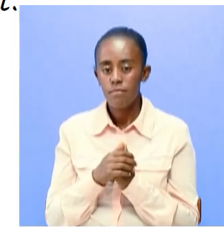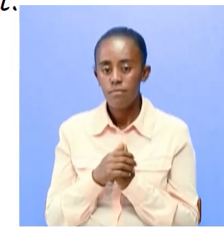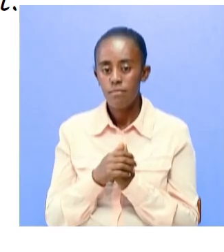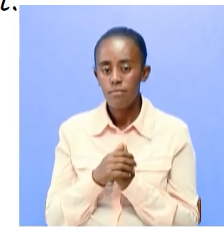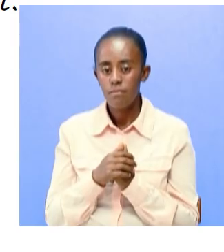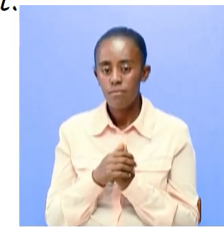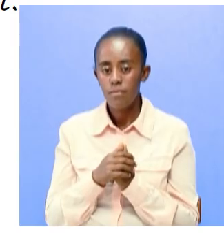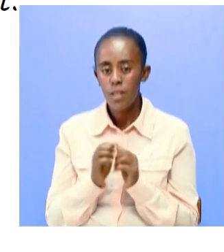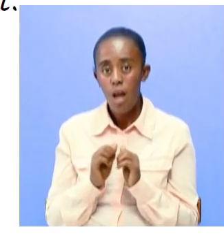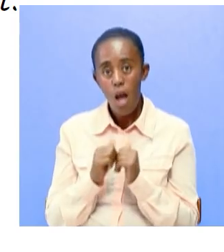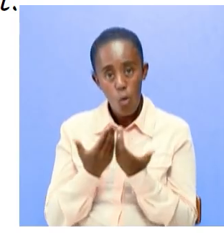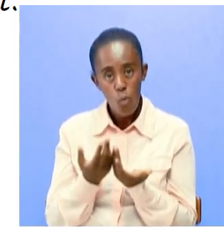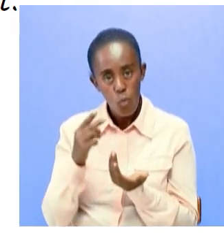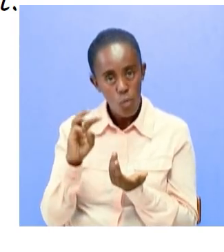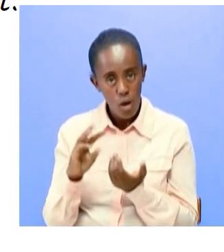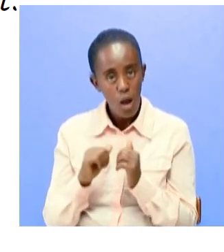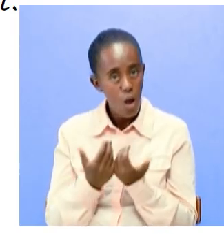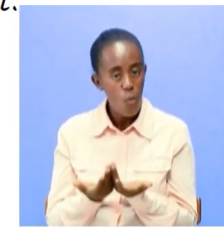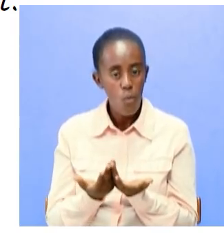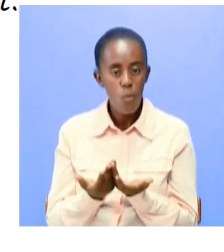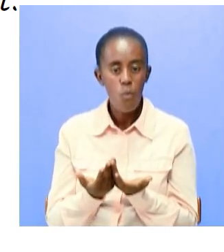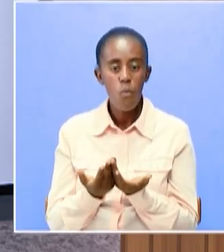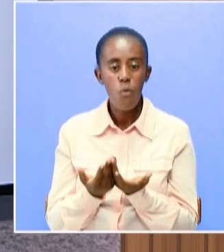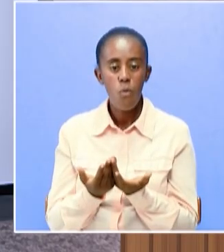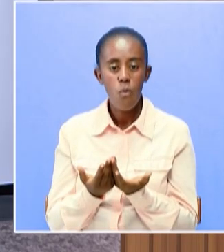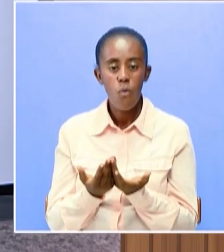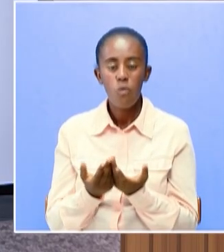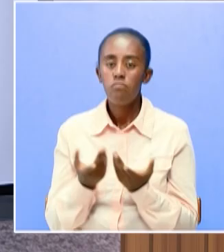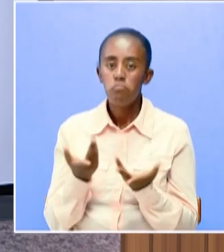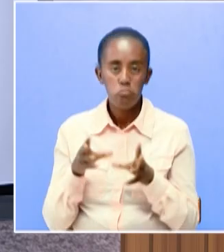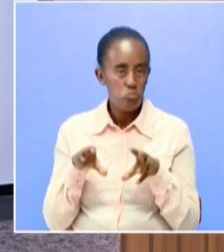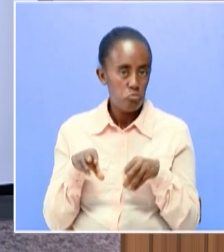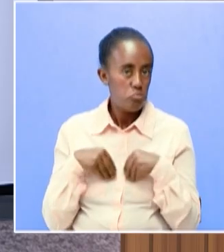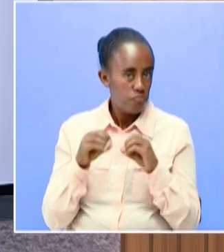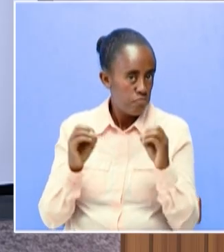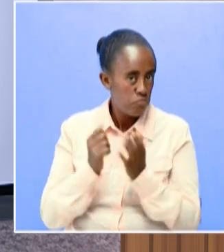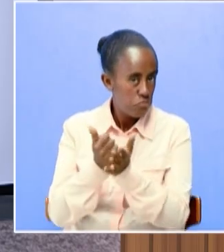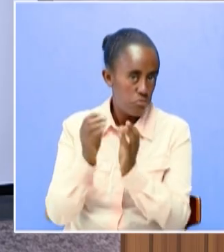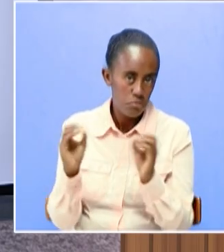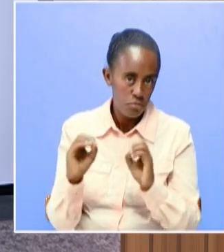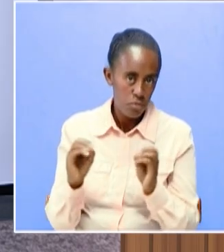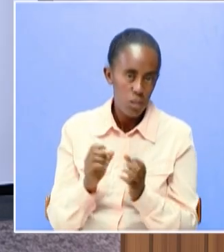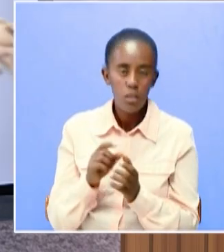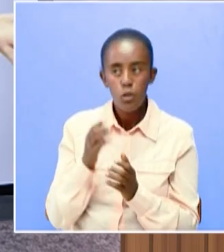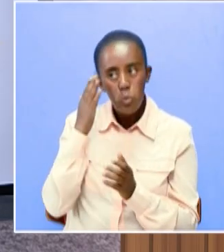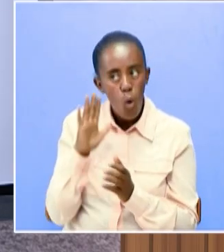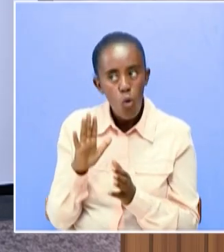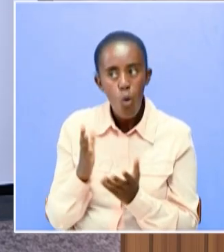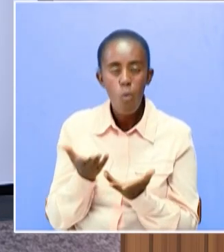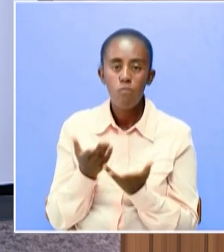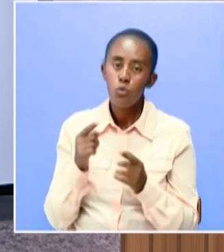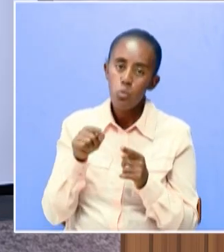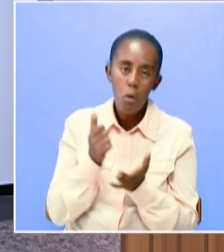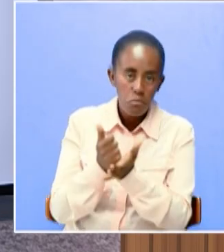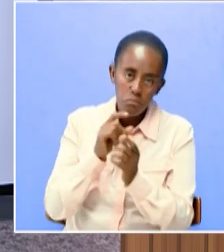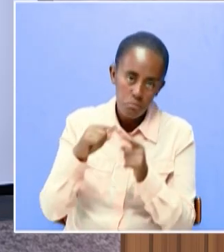How? This is the way of what? Refusing. Refusing means if you don't know the direction, you can tell